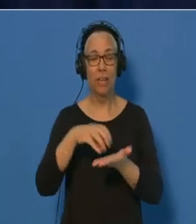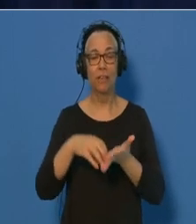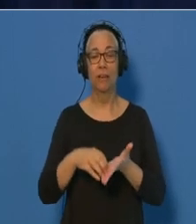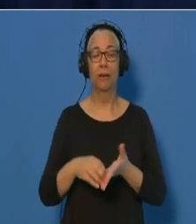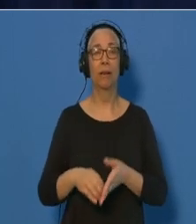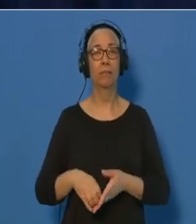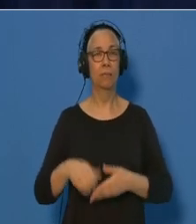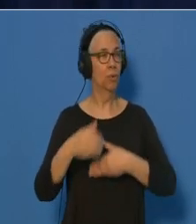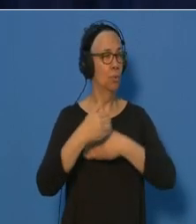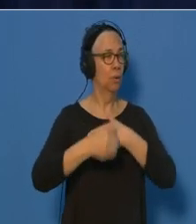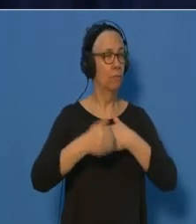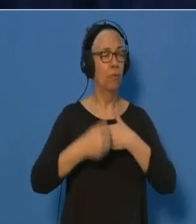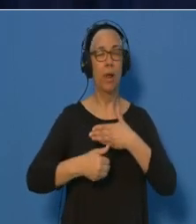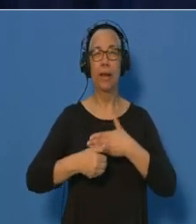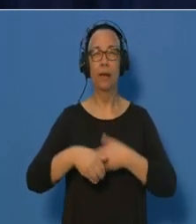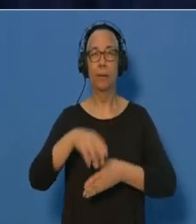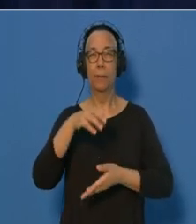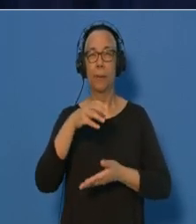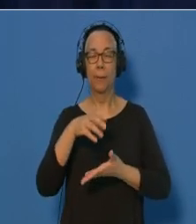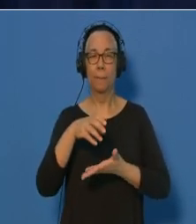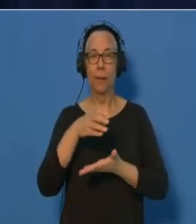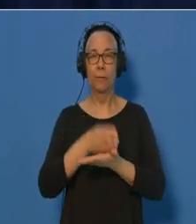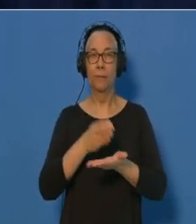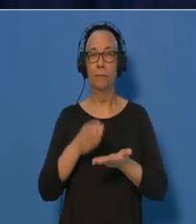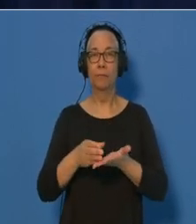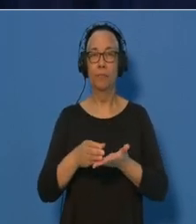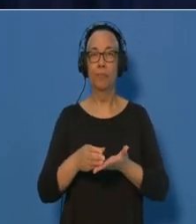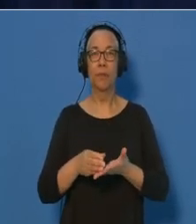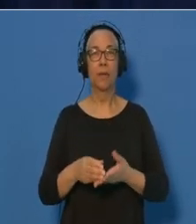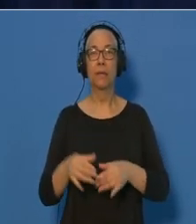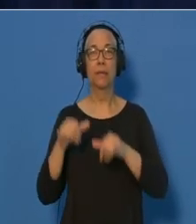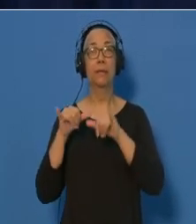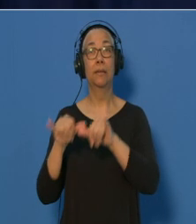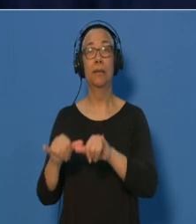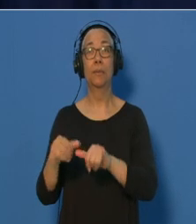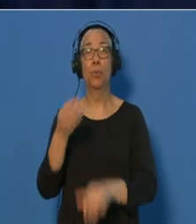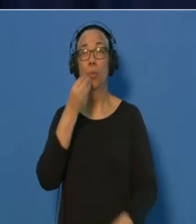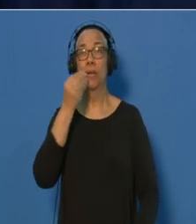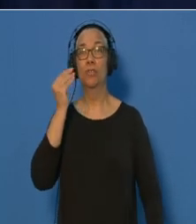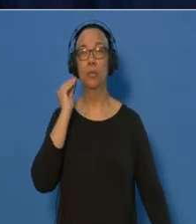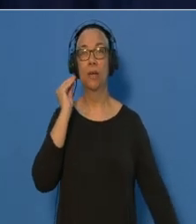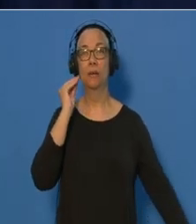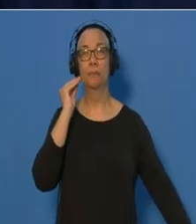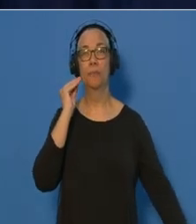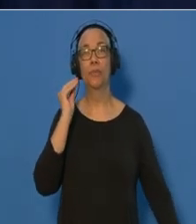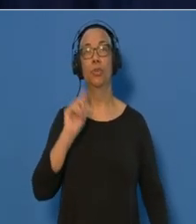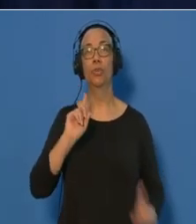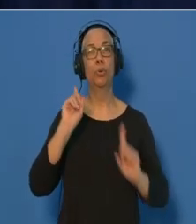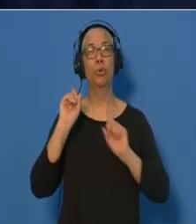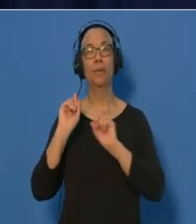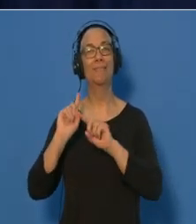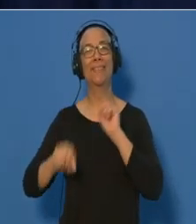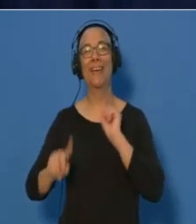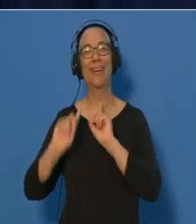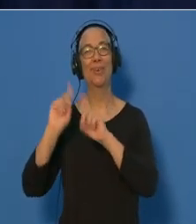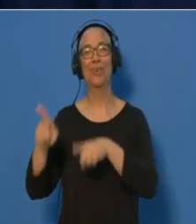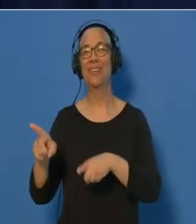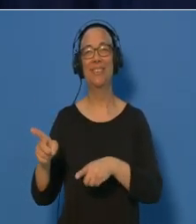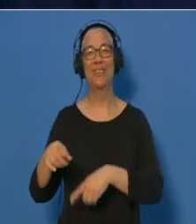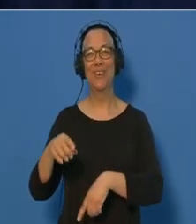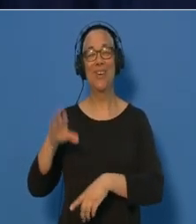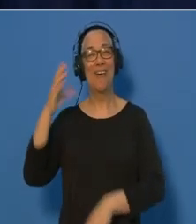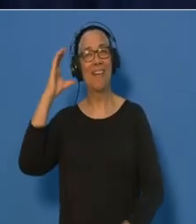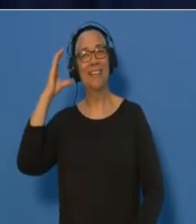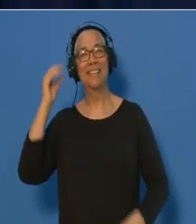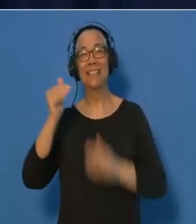do that, but you must do it at home. No, you cannot go to your cousin's house, your siblings, or your friend's house